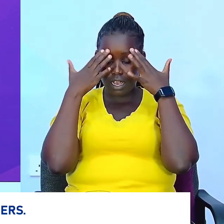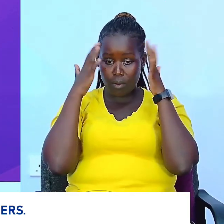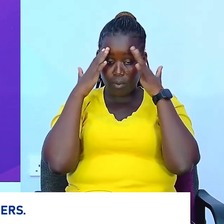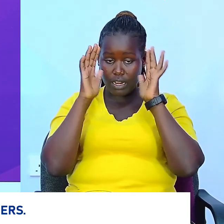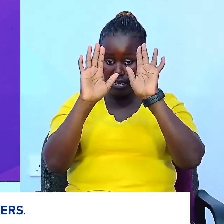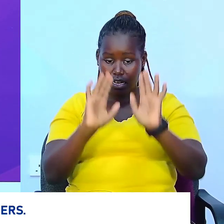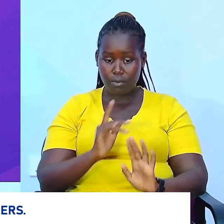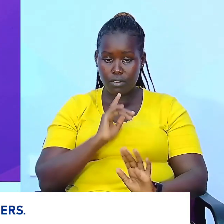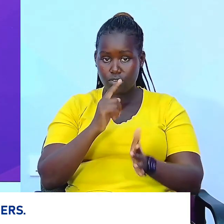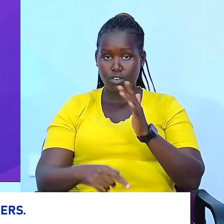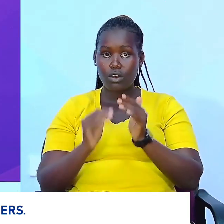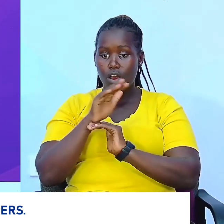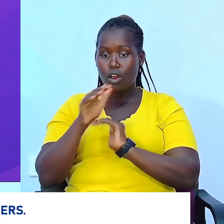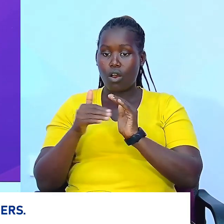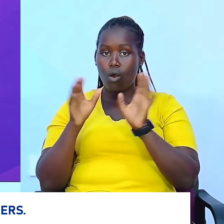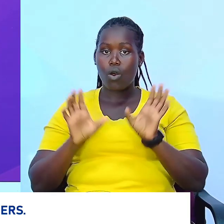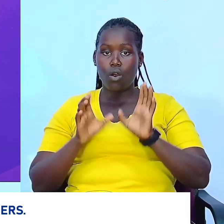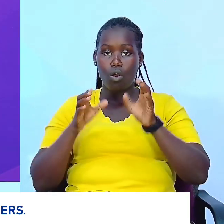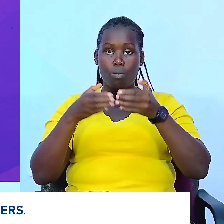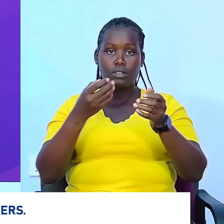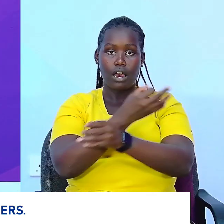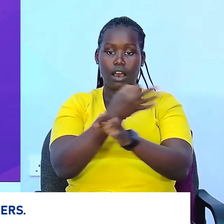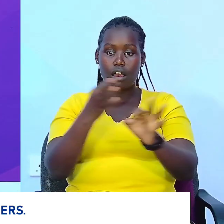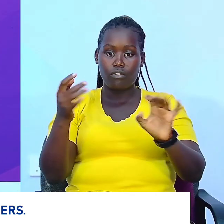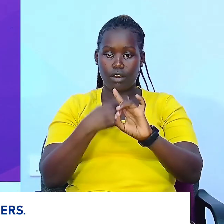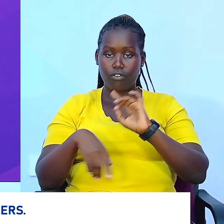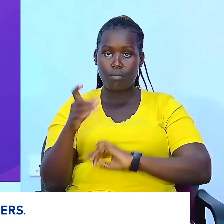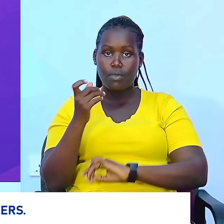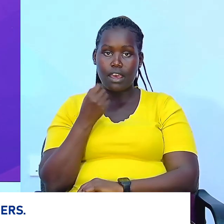campaigns to ensure all communities are free from the parasite.